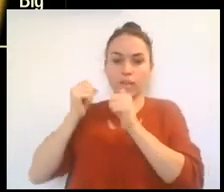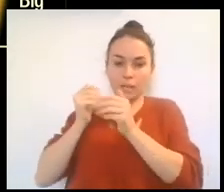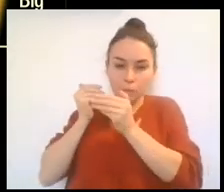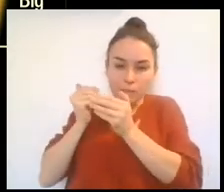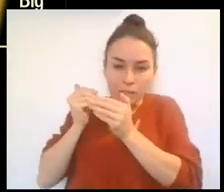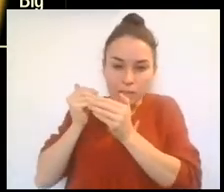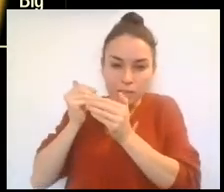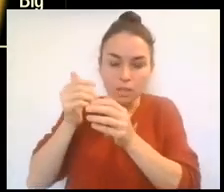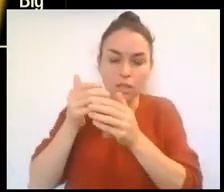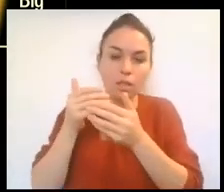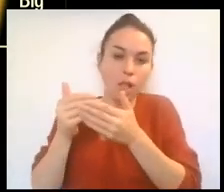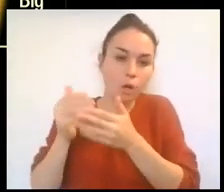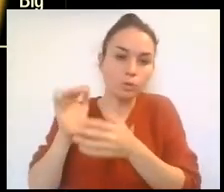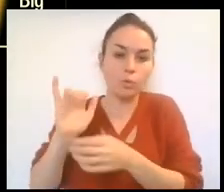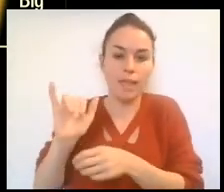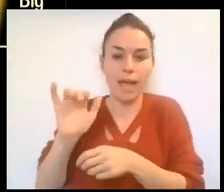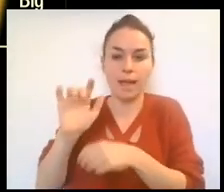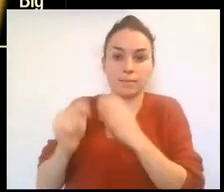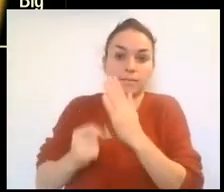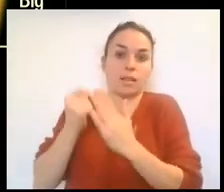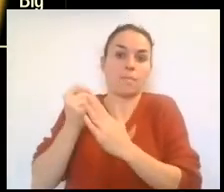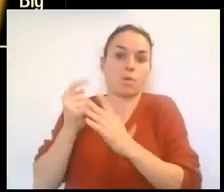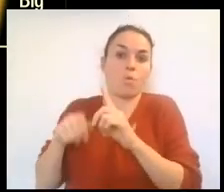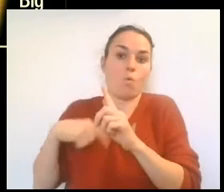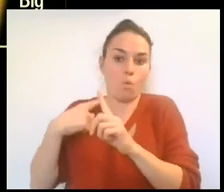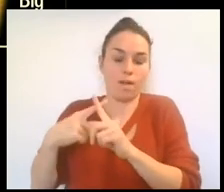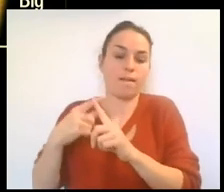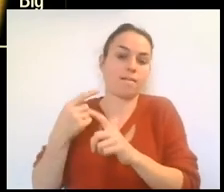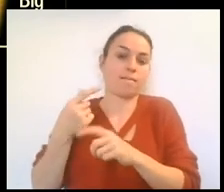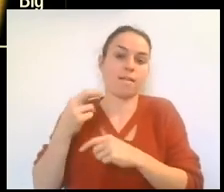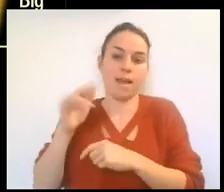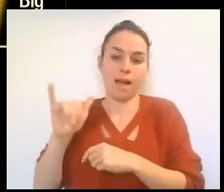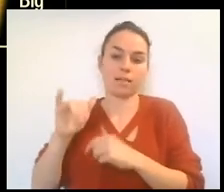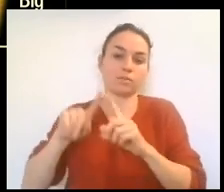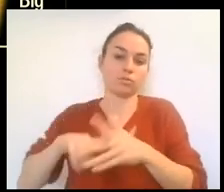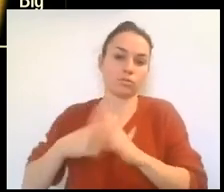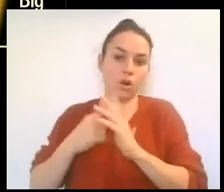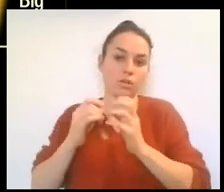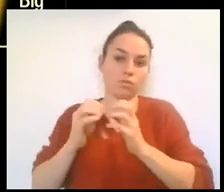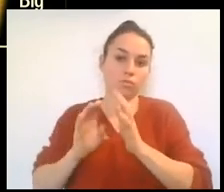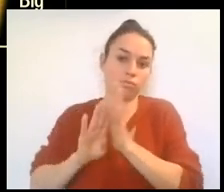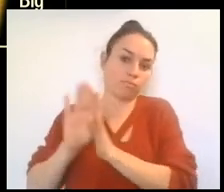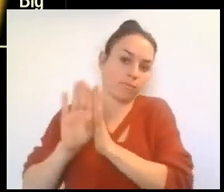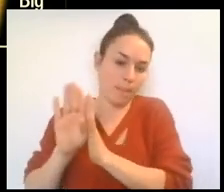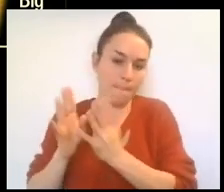the Big Bang when the first galaxies formed. So